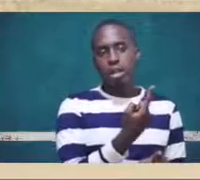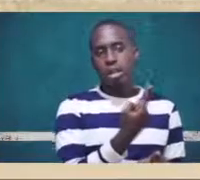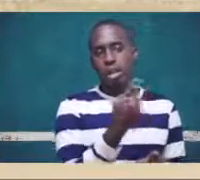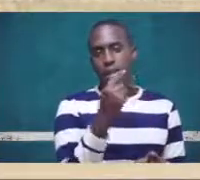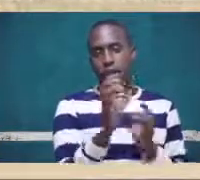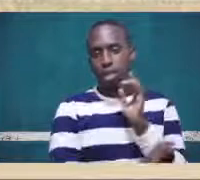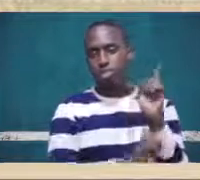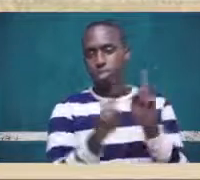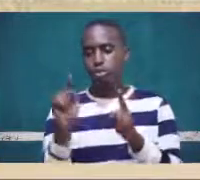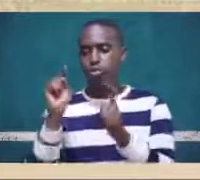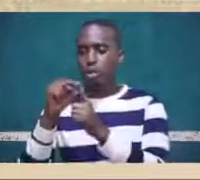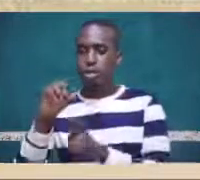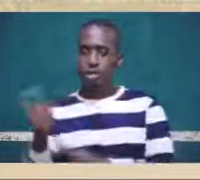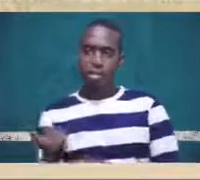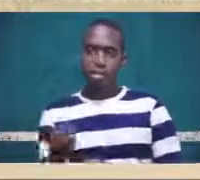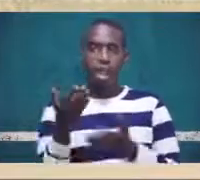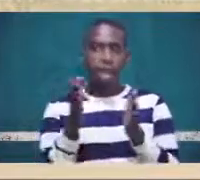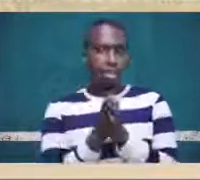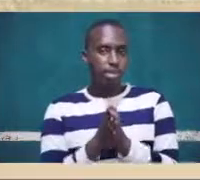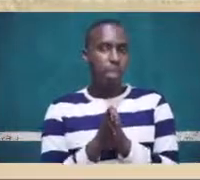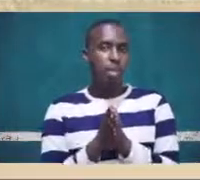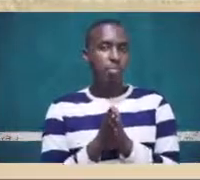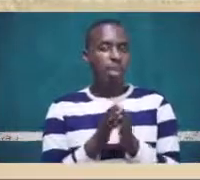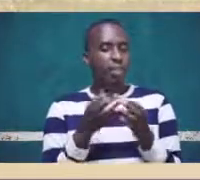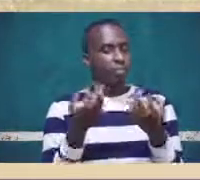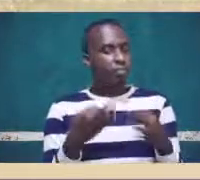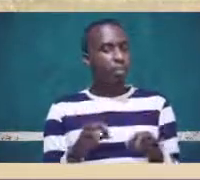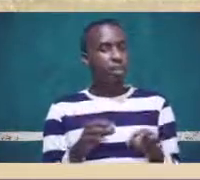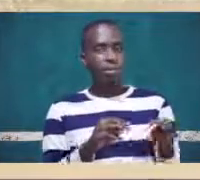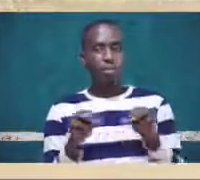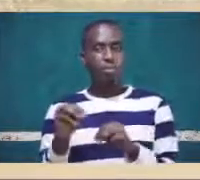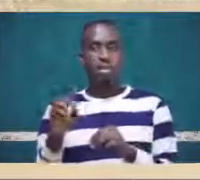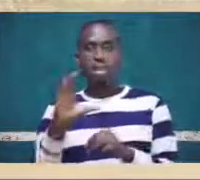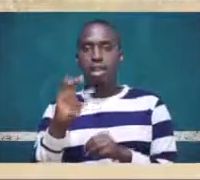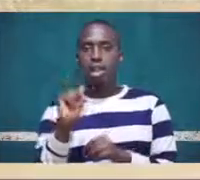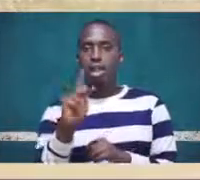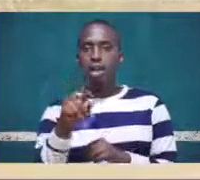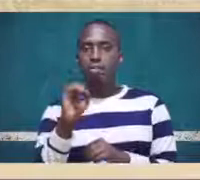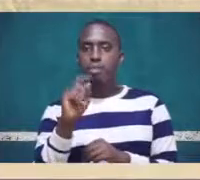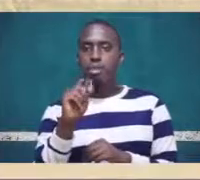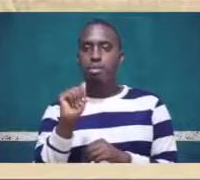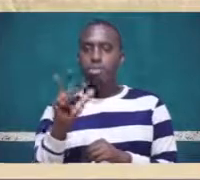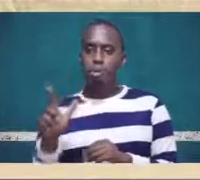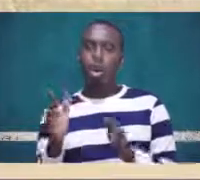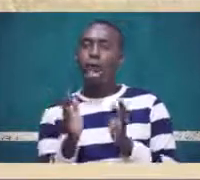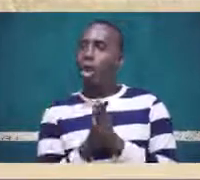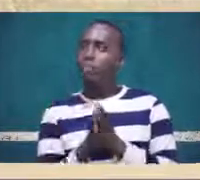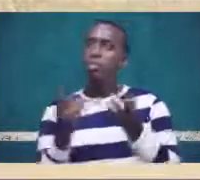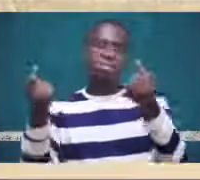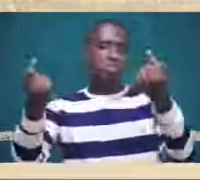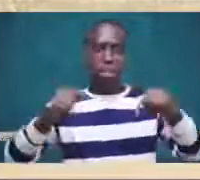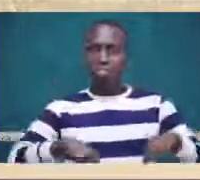another. There is also capital, free movement of capital. If I'm a Kenyan, I can come and invest in Rwanda without